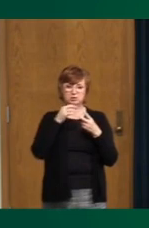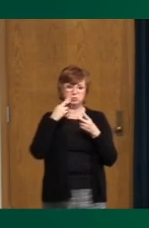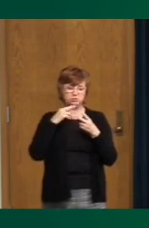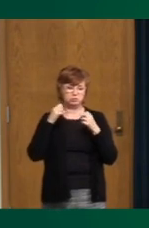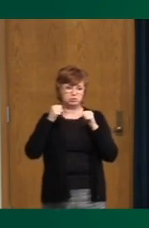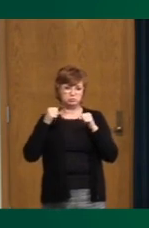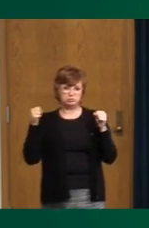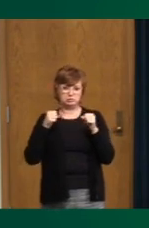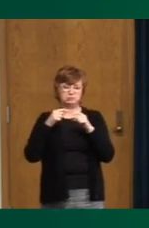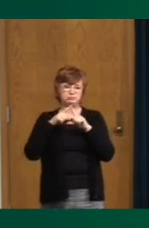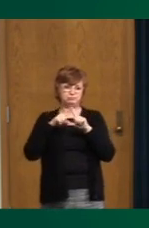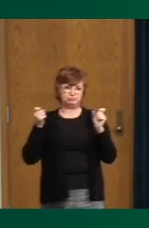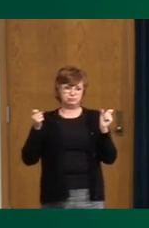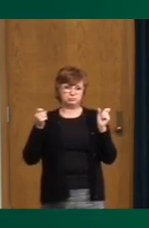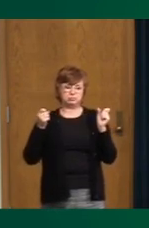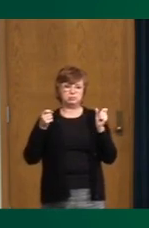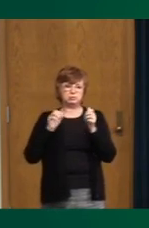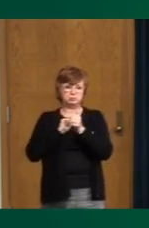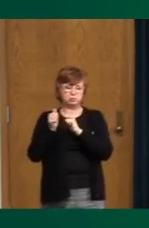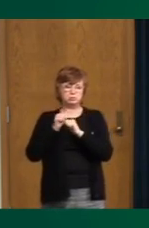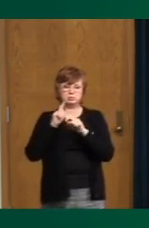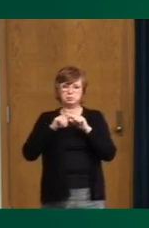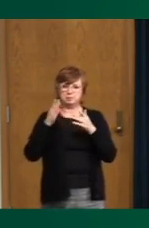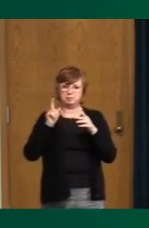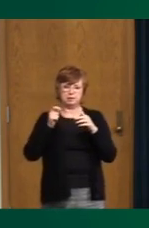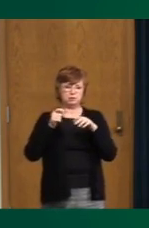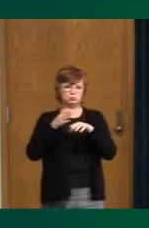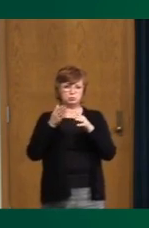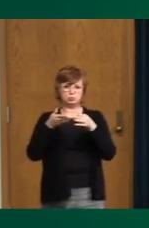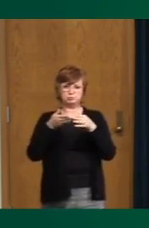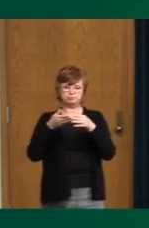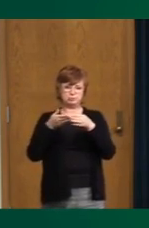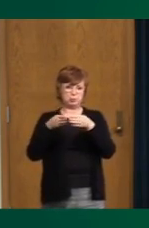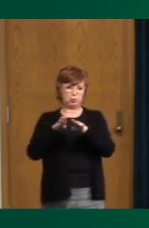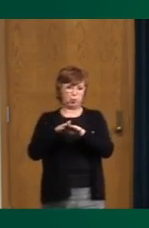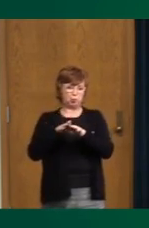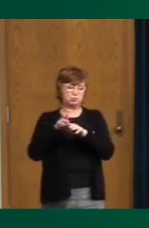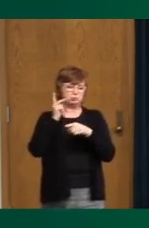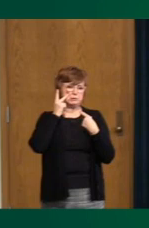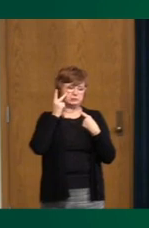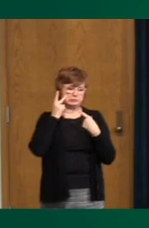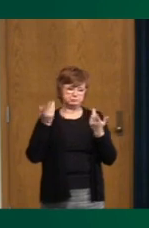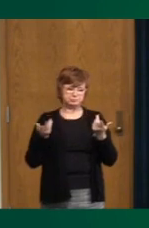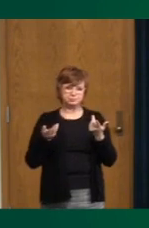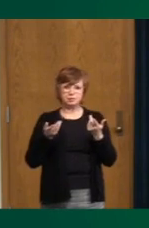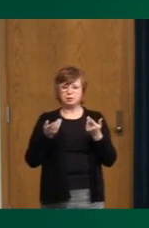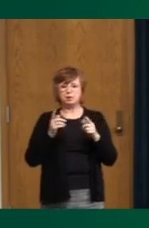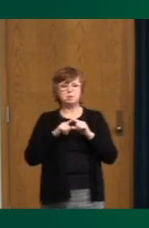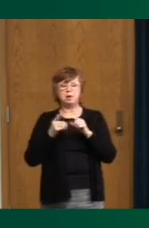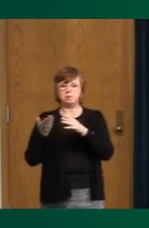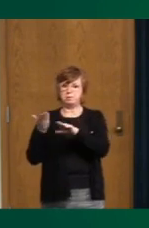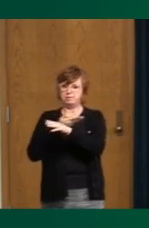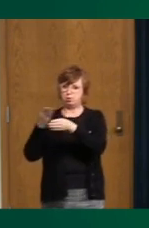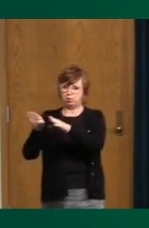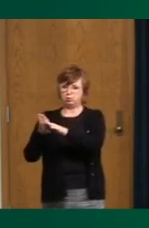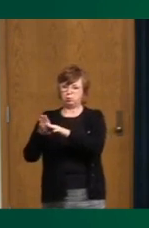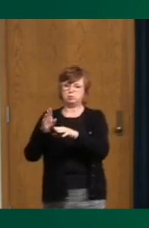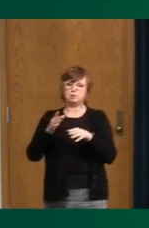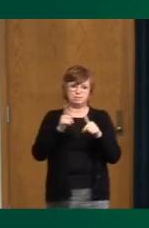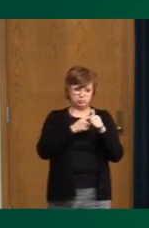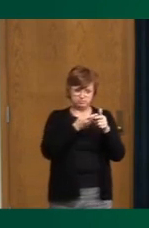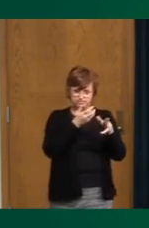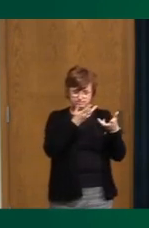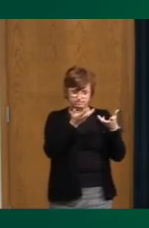also may mean short-term closure. But we're going to do everything that we can in the meantime to work with those that may be impacted and to provide